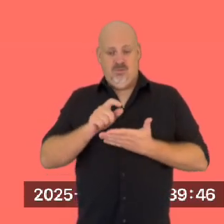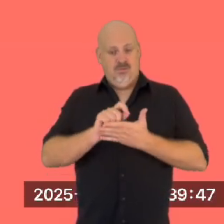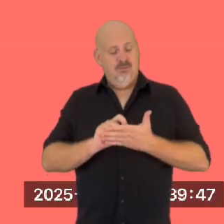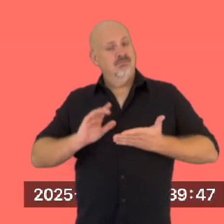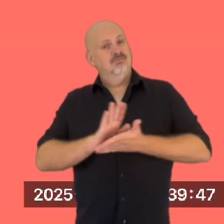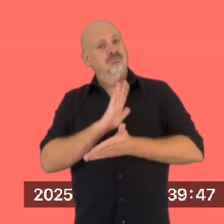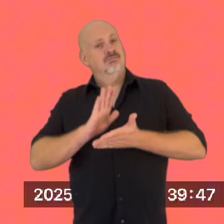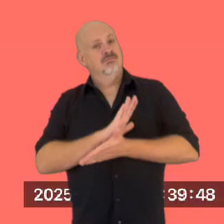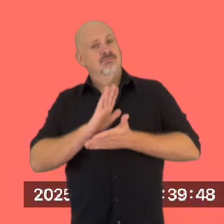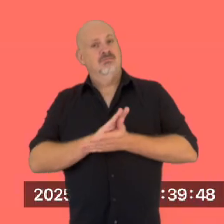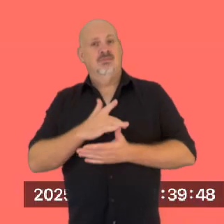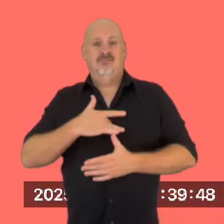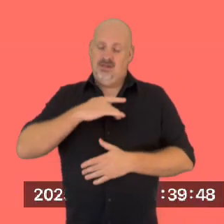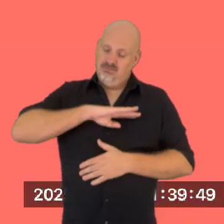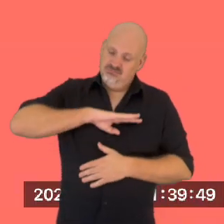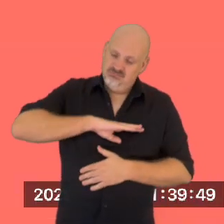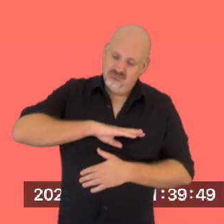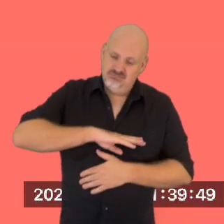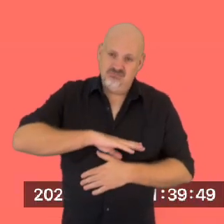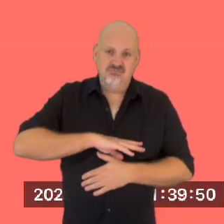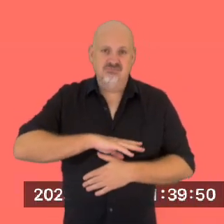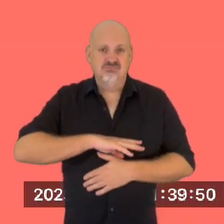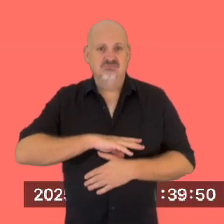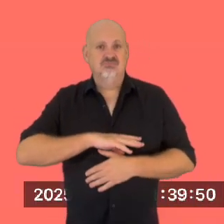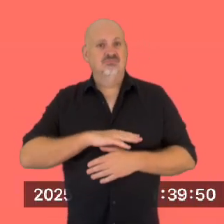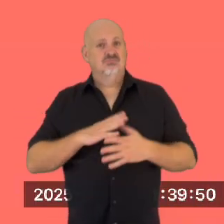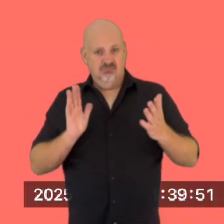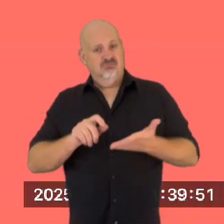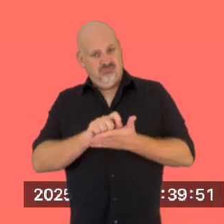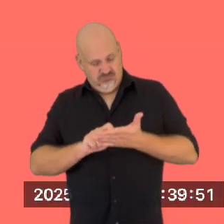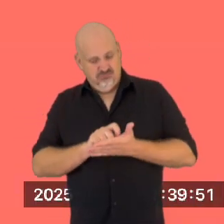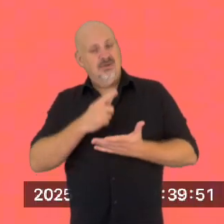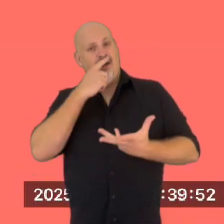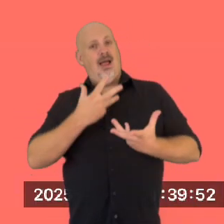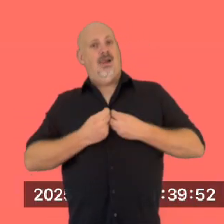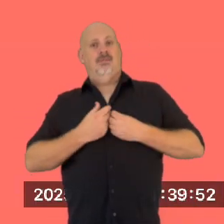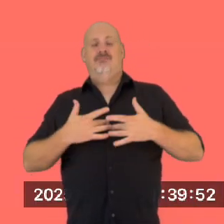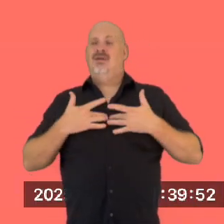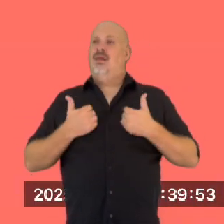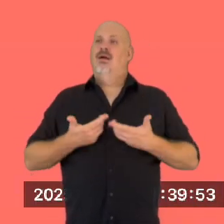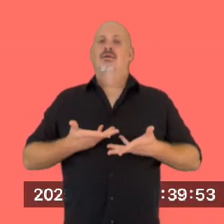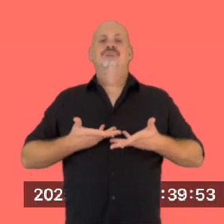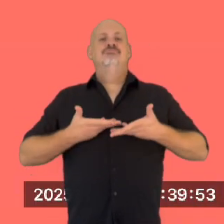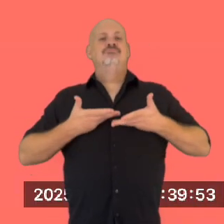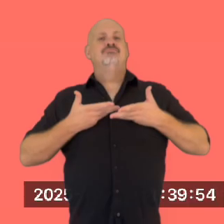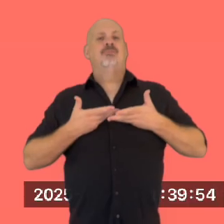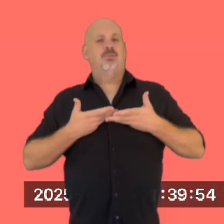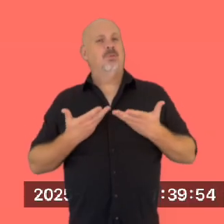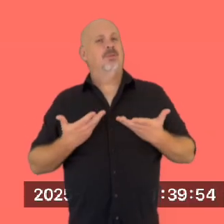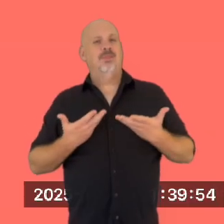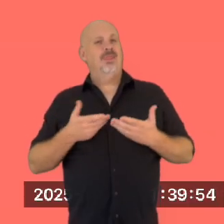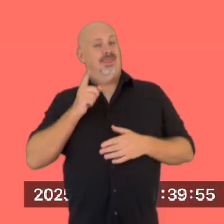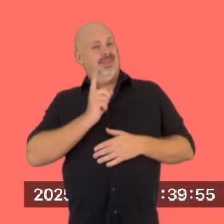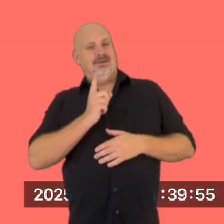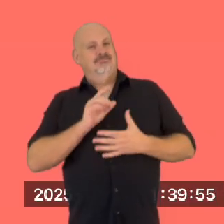terms of when you're happy, draw. When you're feeling a little low and poorly, draw. Because it can be that